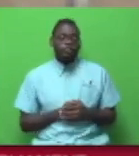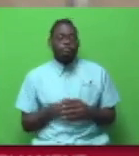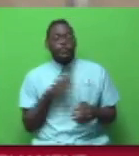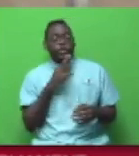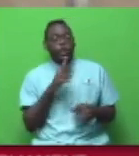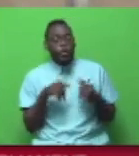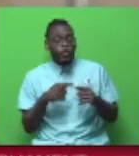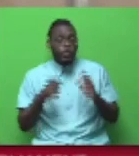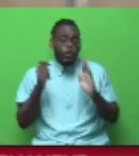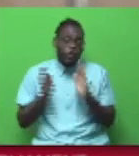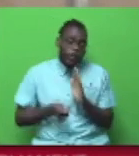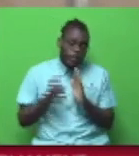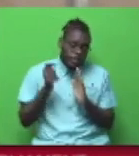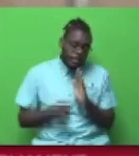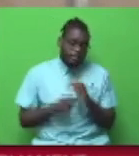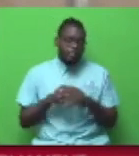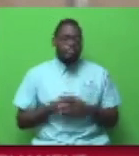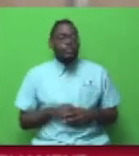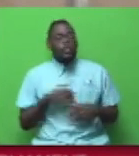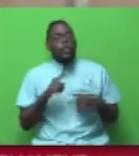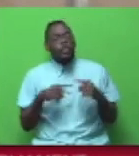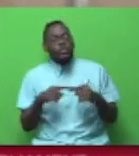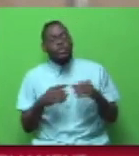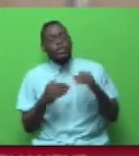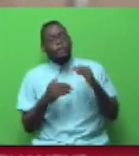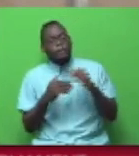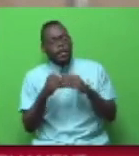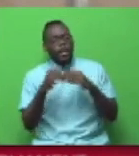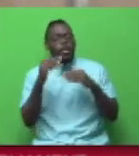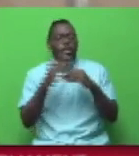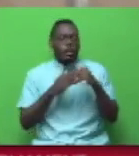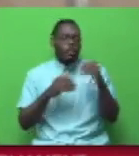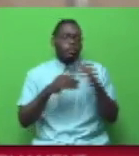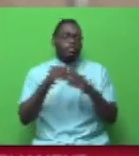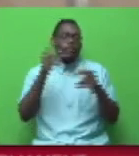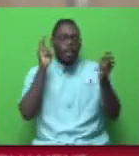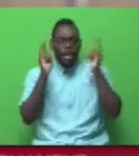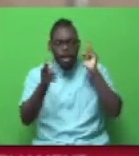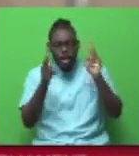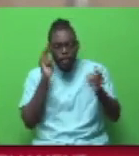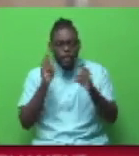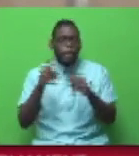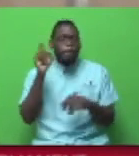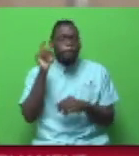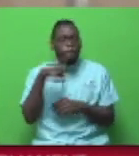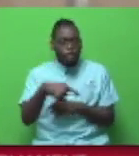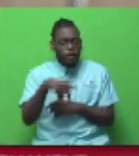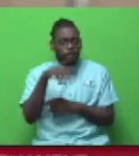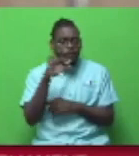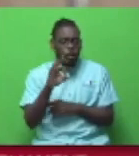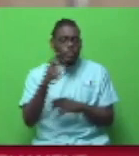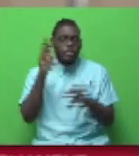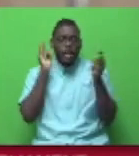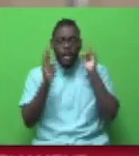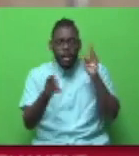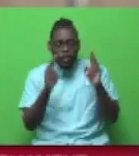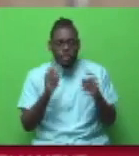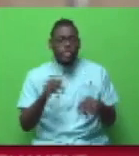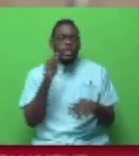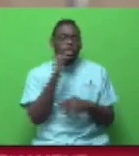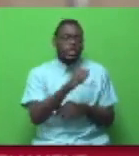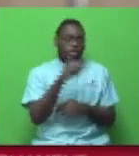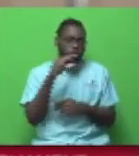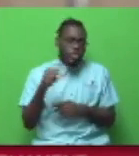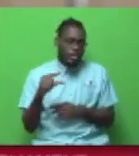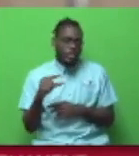relation to the construction of the highway to Point Fortin, the Office of the Attorney General and a state enterprise